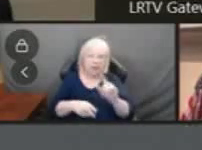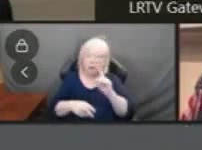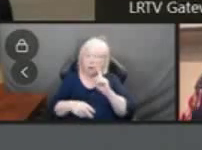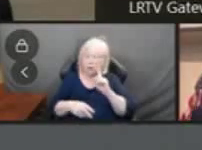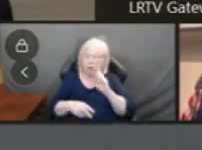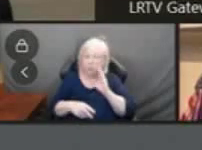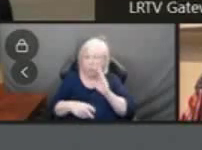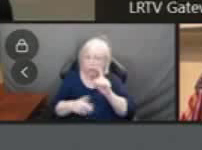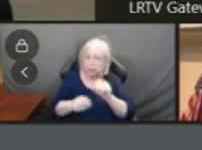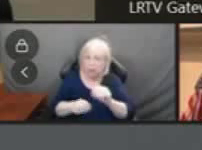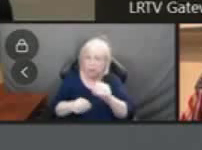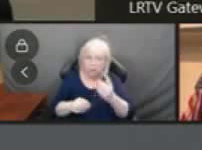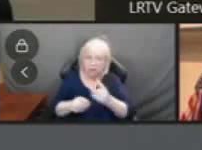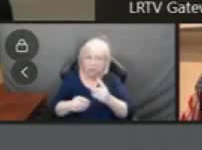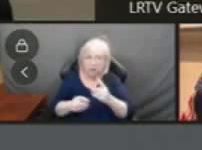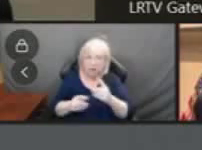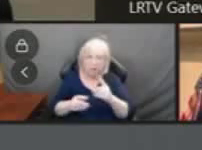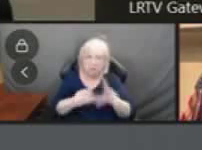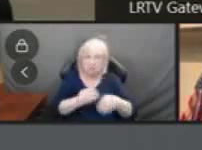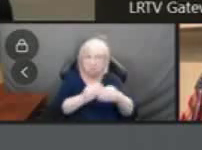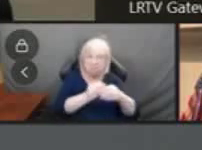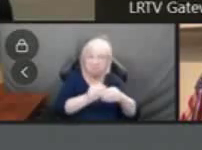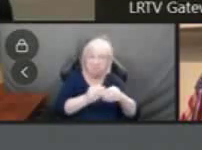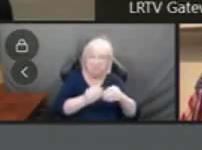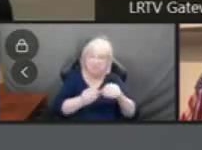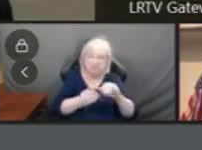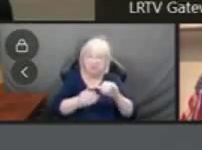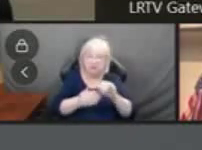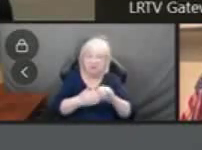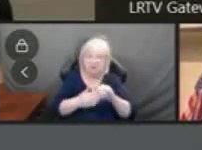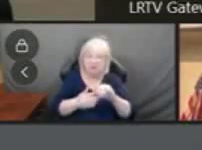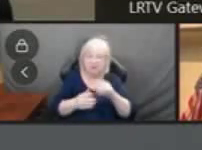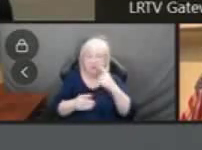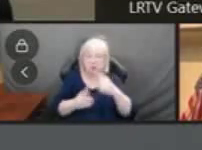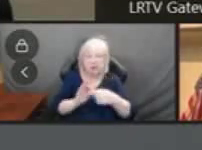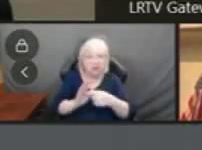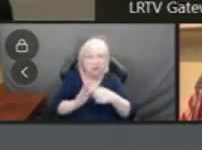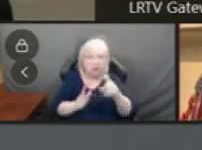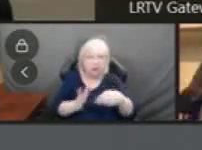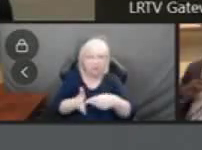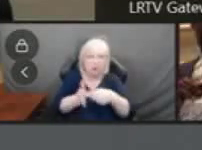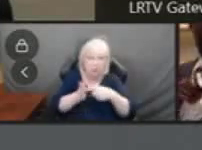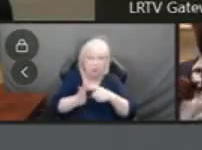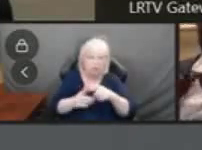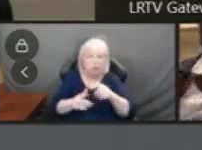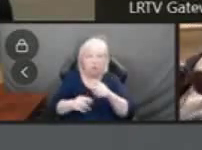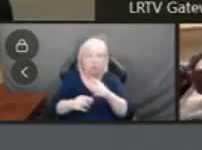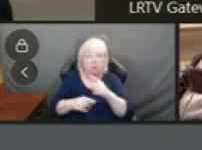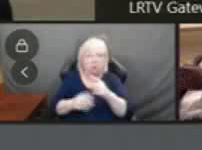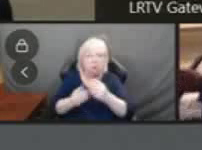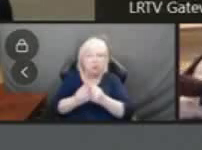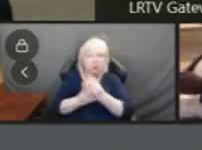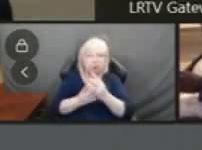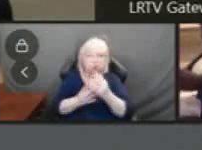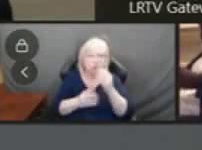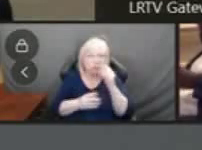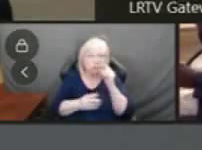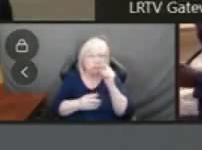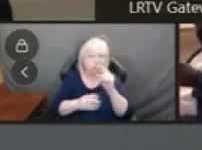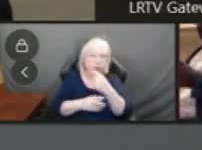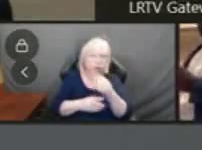do under a straight up rezoning as far as landscaping, buffering, that type of stuff? If